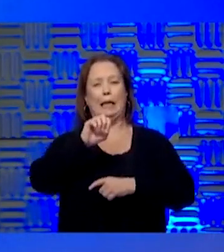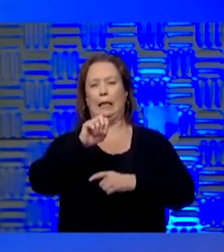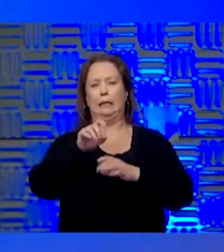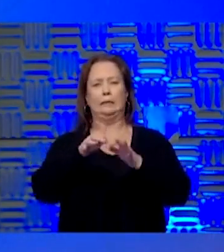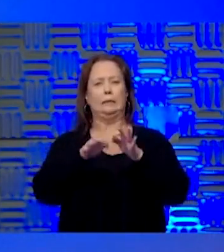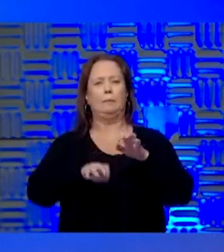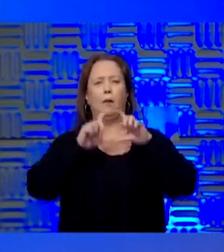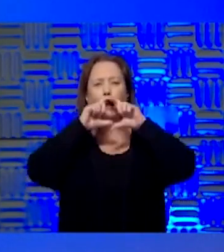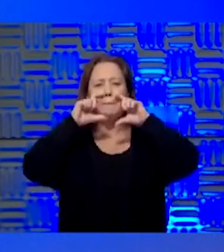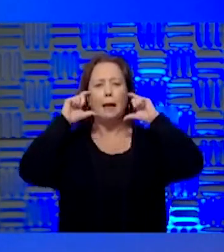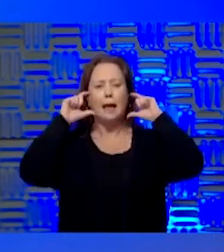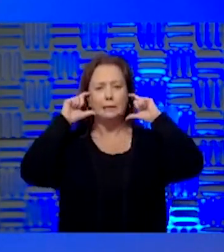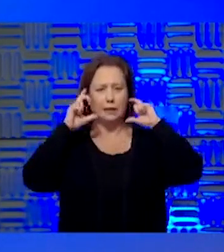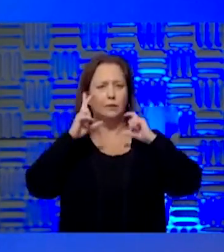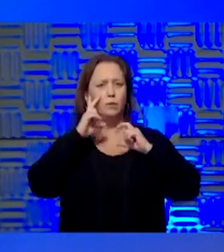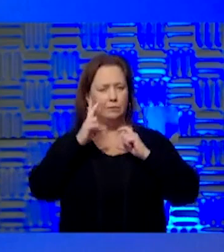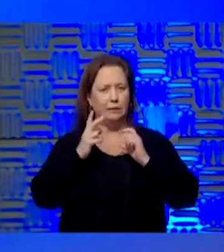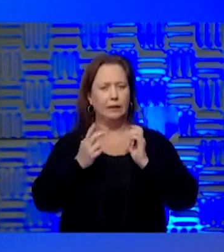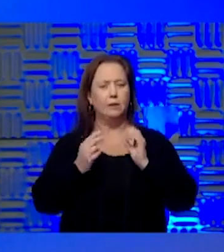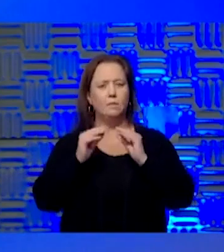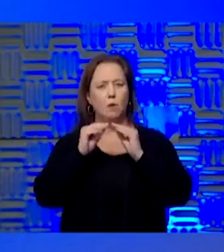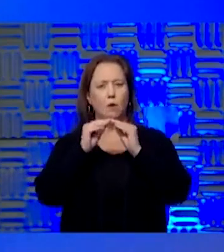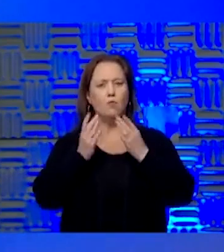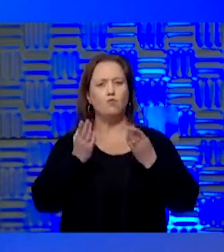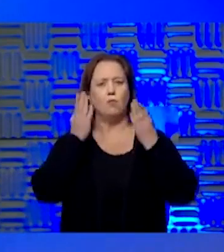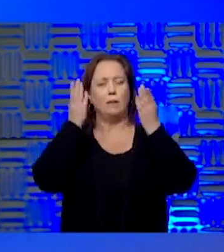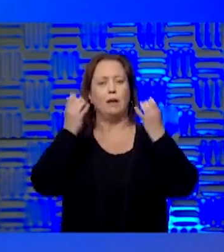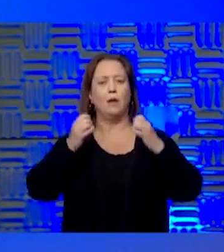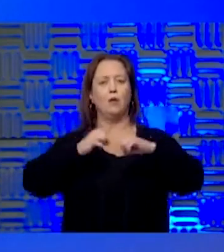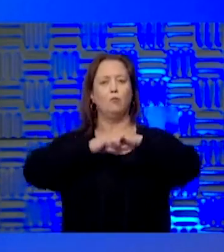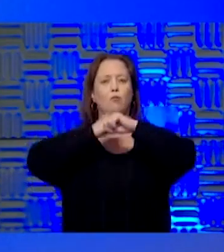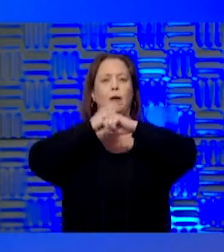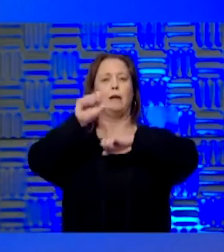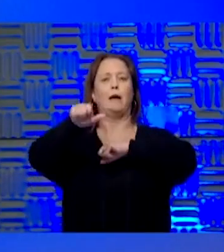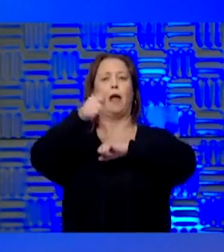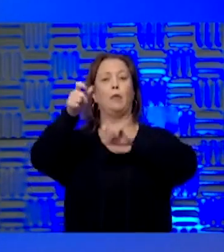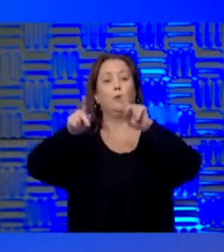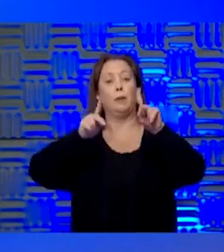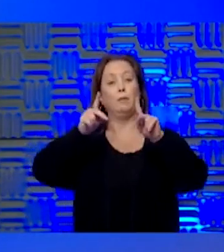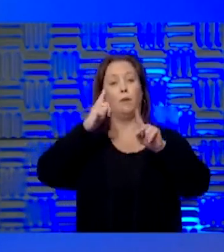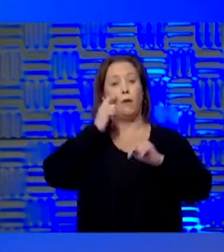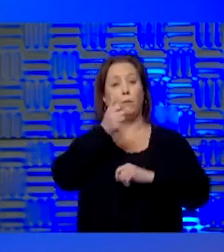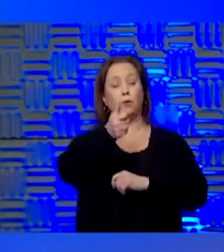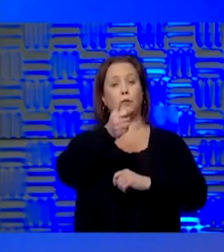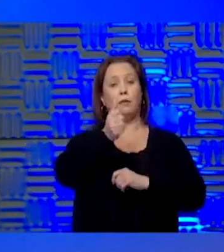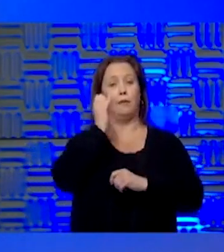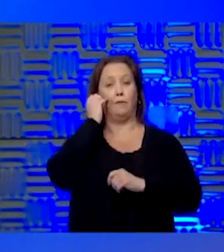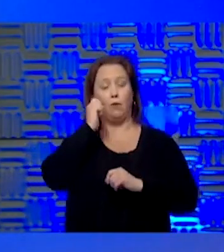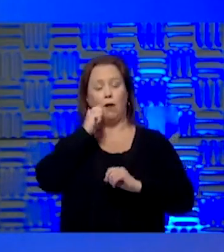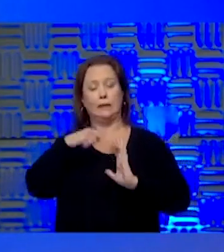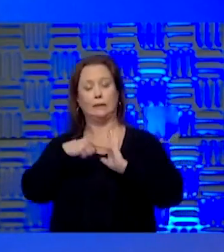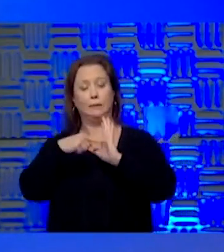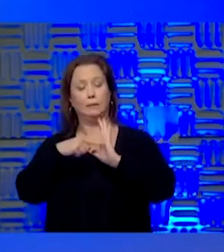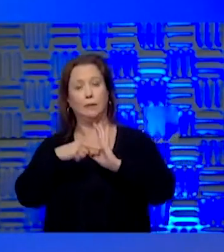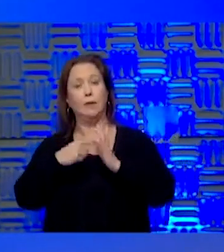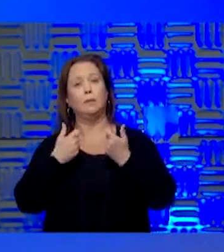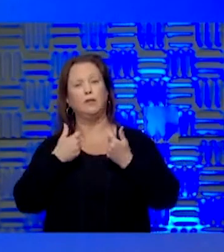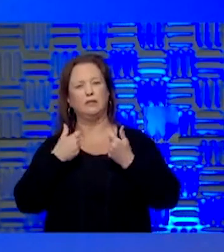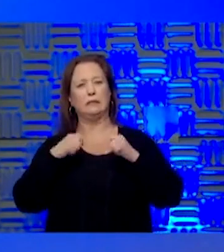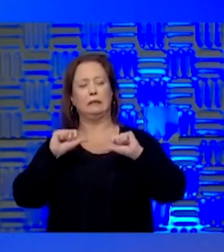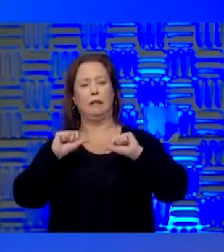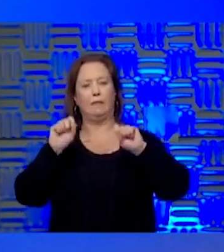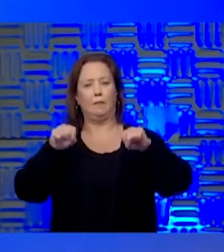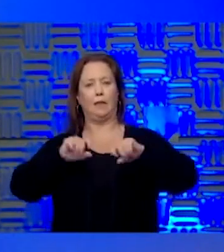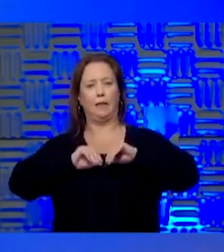as masks, as we have seen, recommended so that you protect other people from you if you're not having symptoms but are still able to spread the